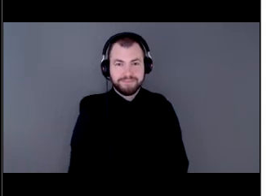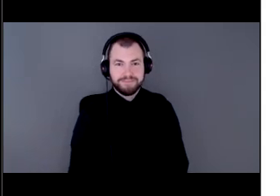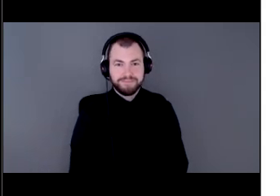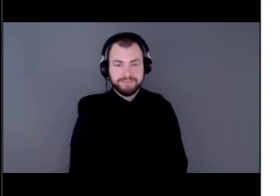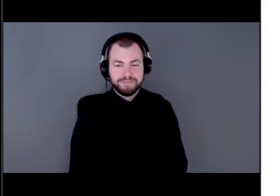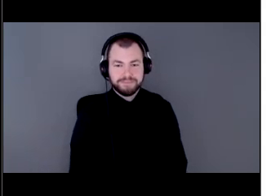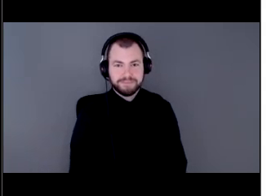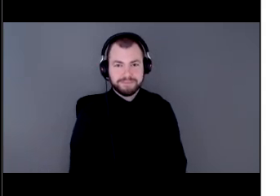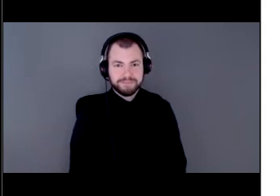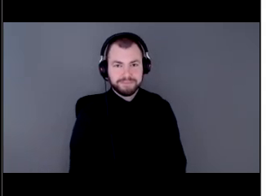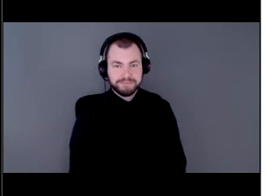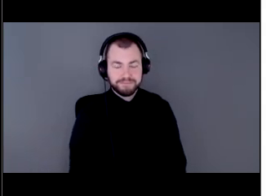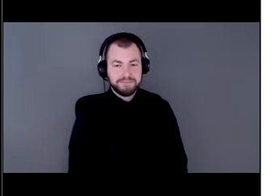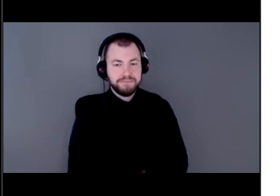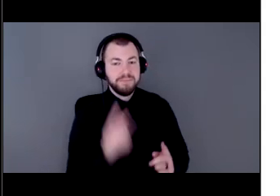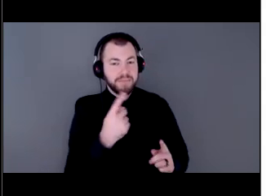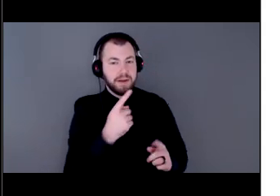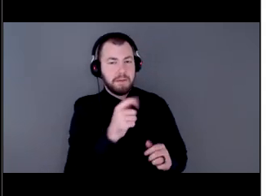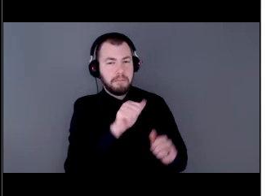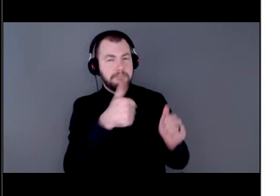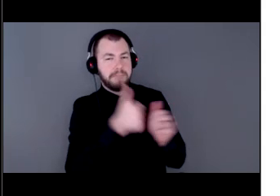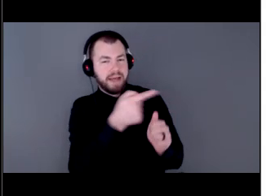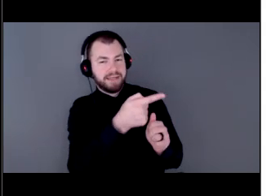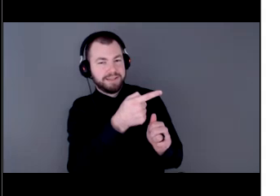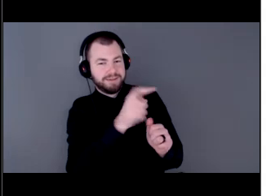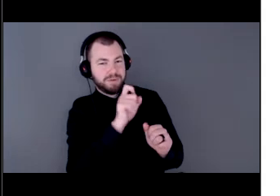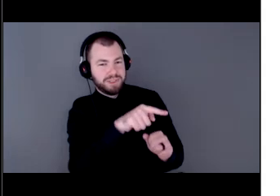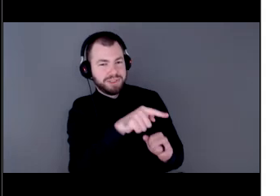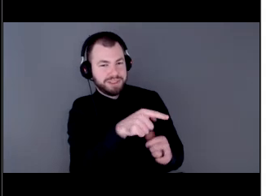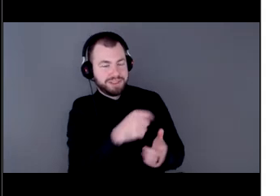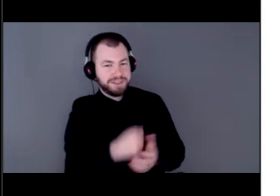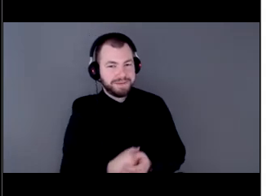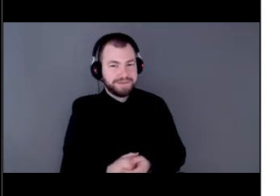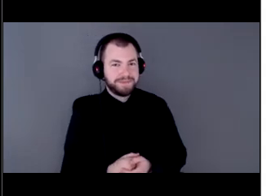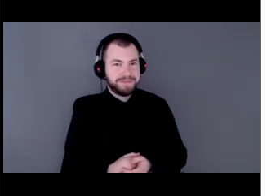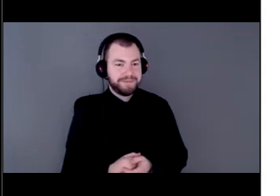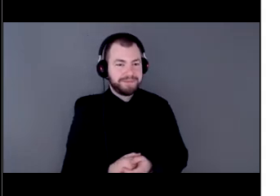So there's a question in the back, kind of straight back from us.